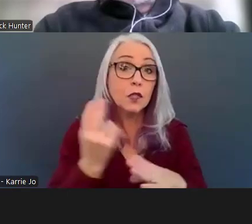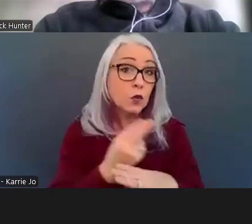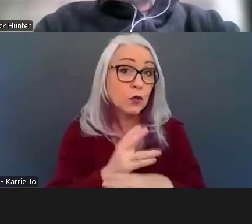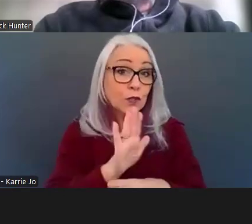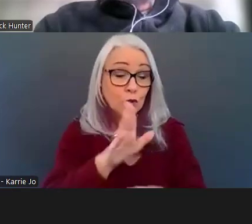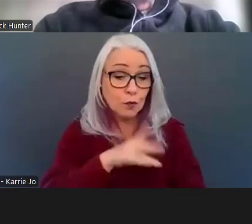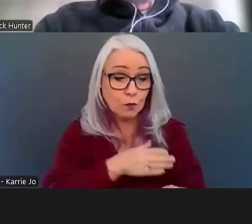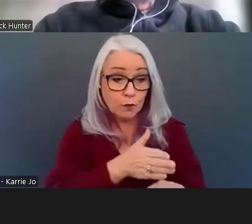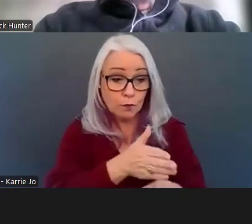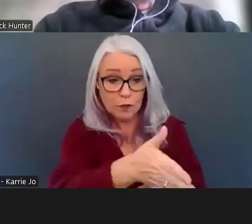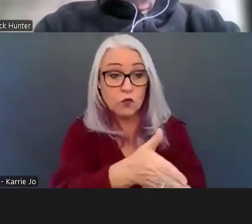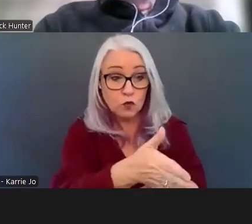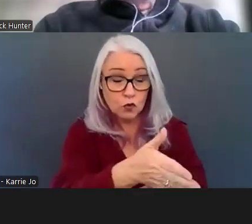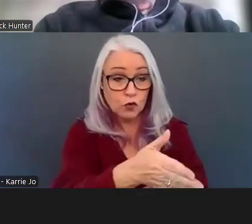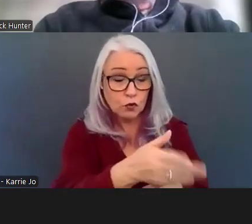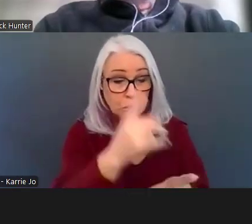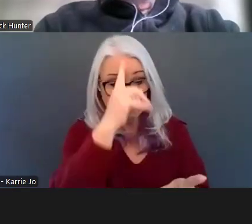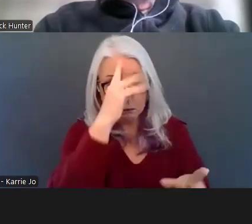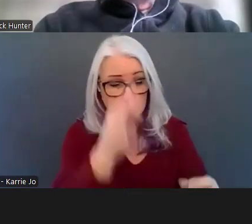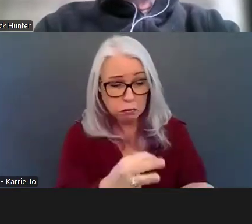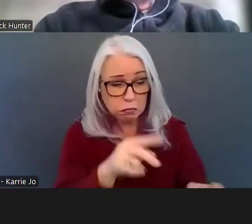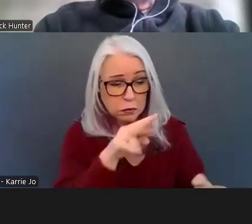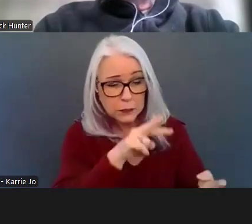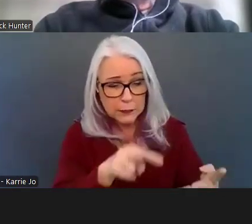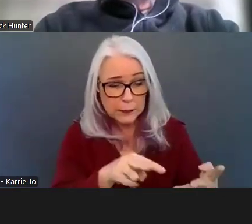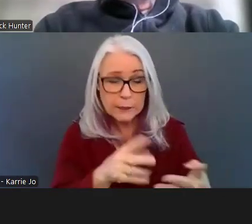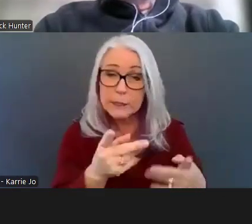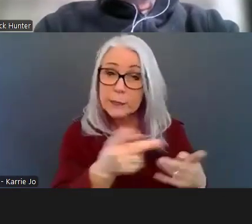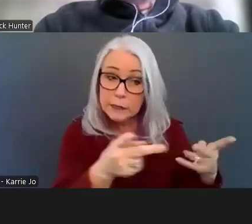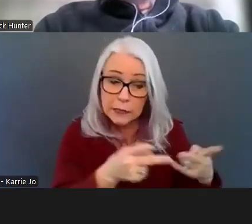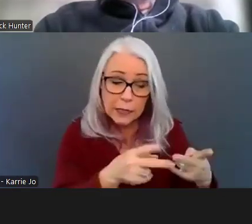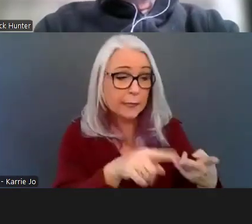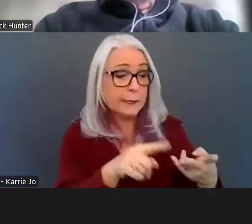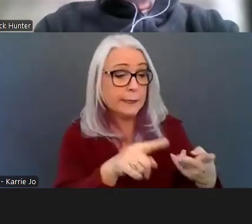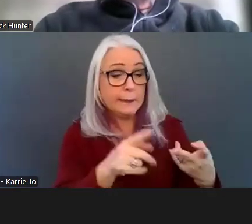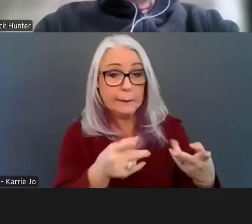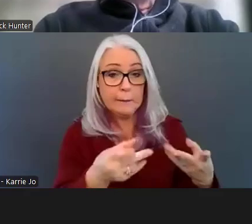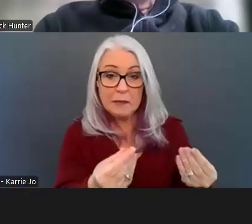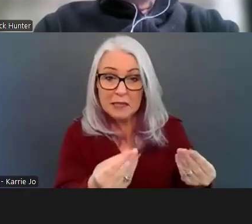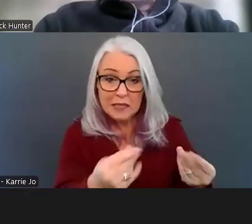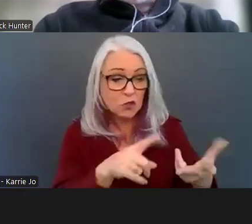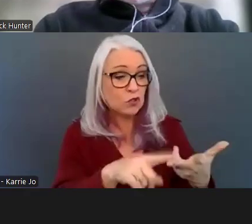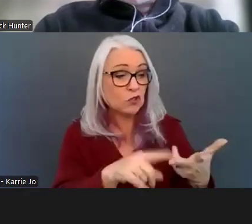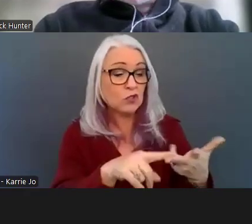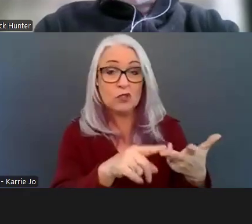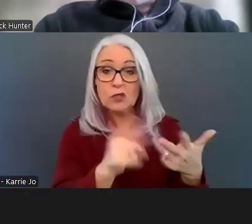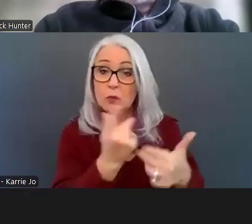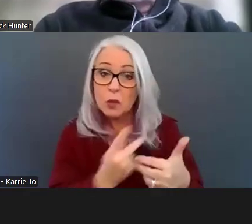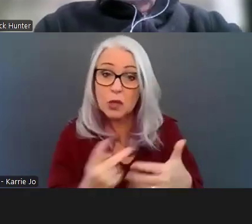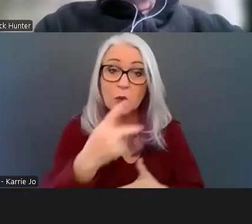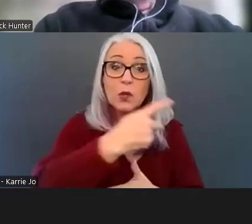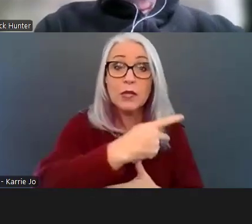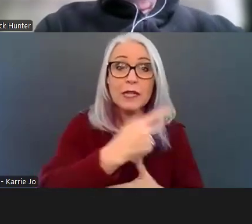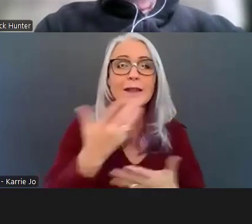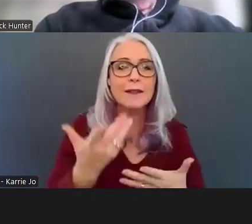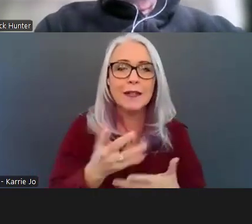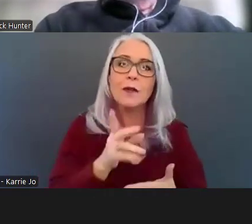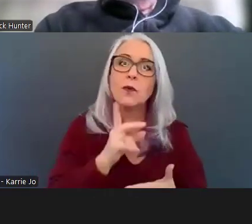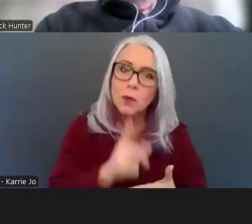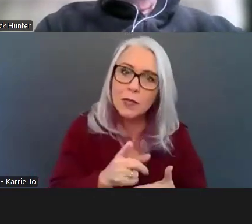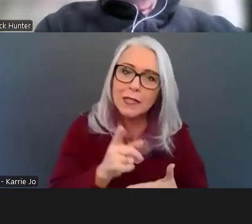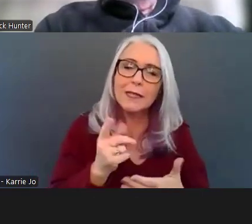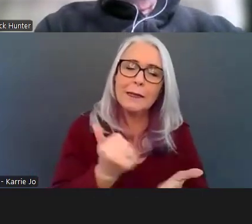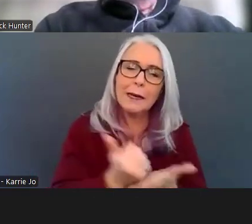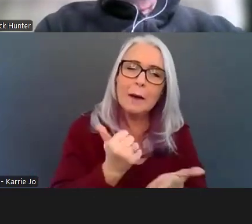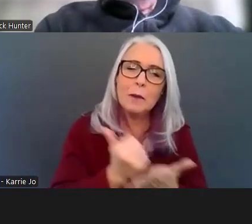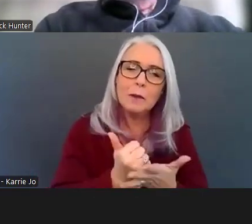judgment on what you know about the site and the conditions and your priorities can get you a really long way. You just